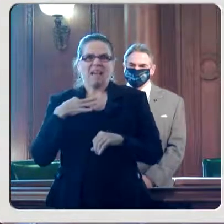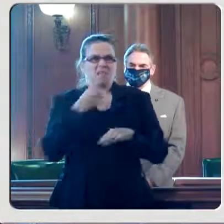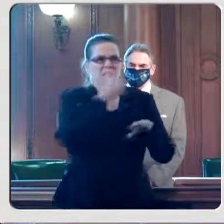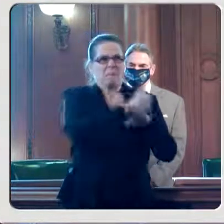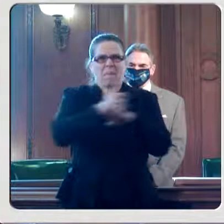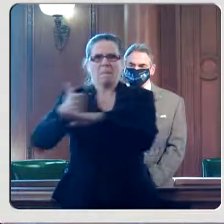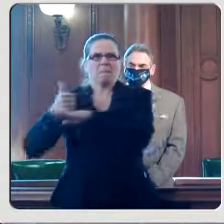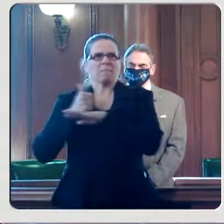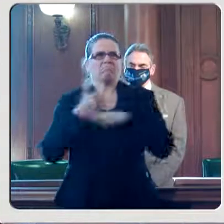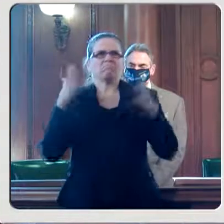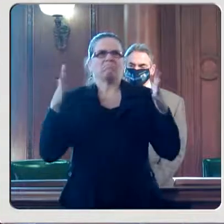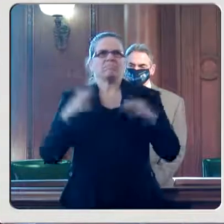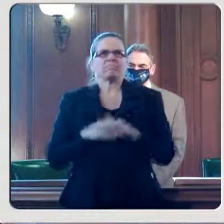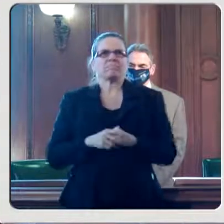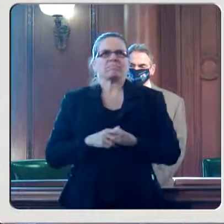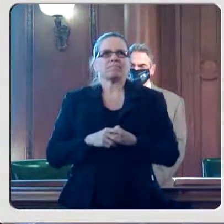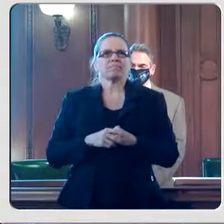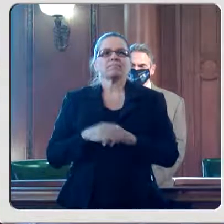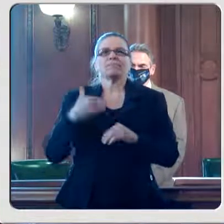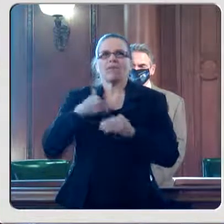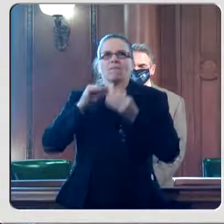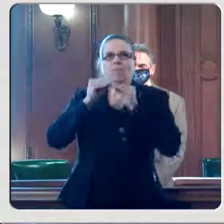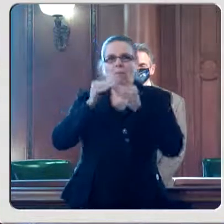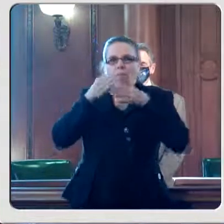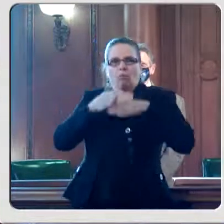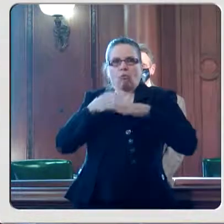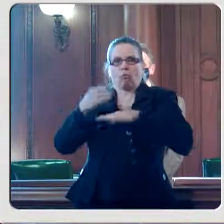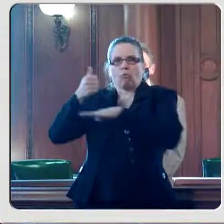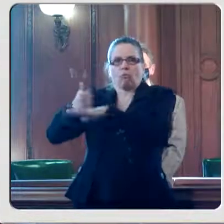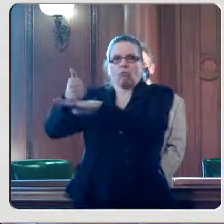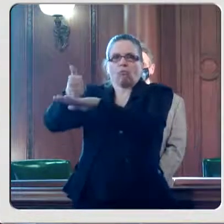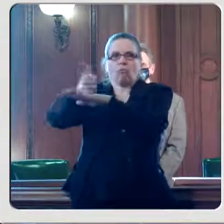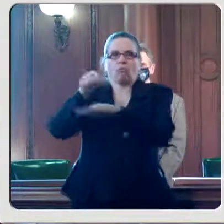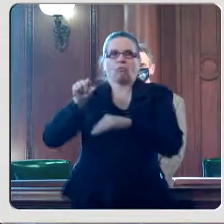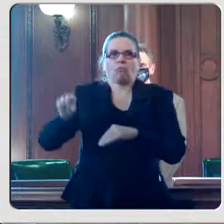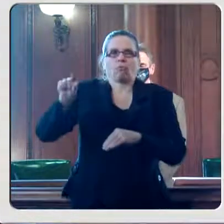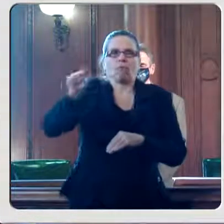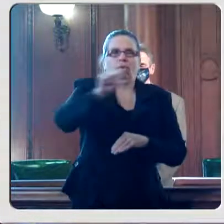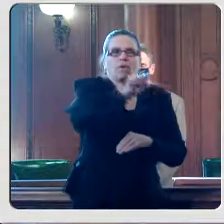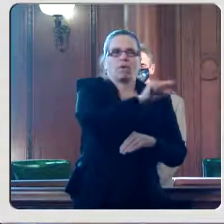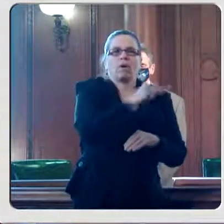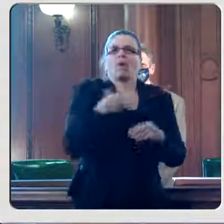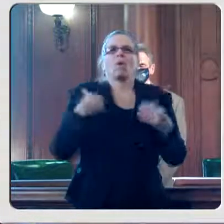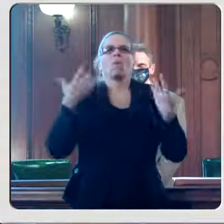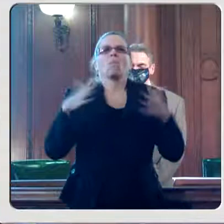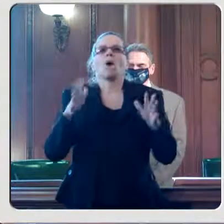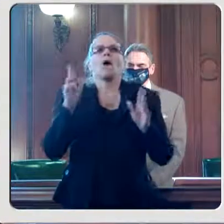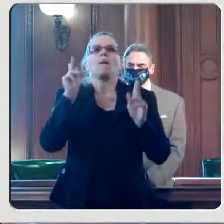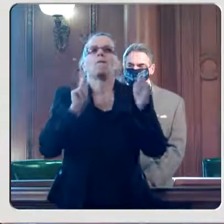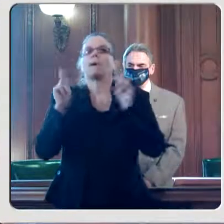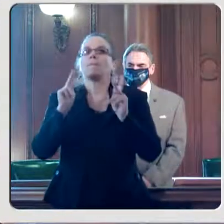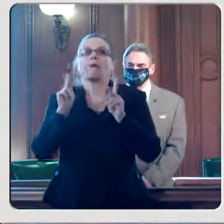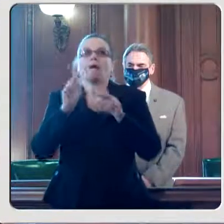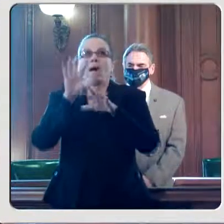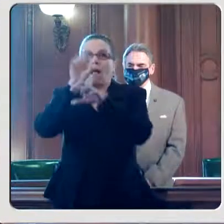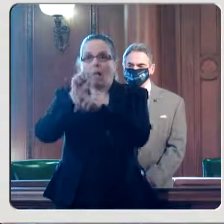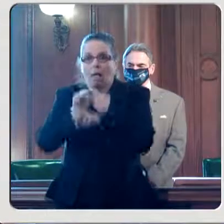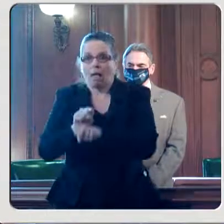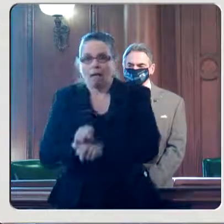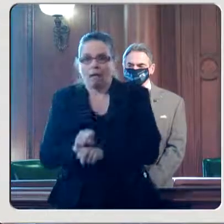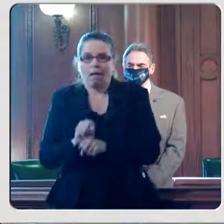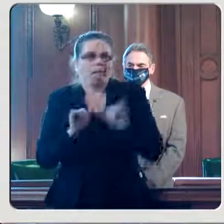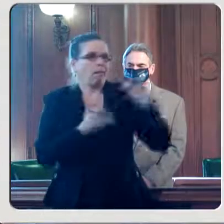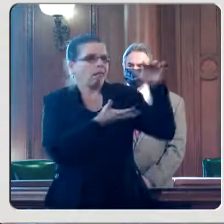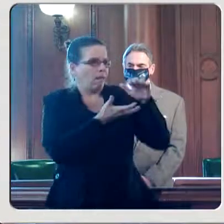vaccines we will have so that we are not signing people up and disappointing them. And so logistically, there is information that we would need,